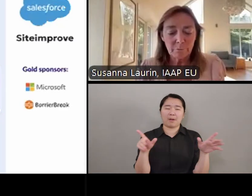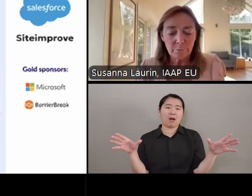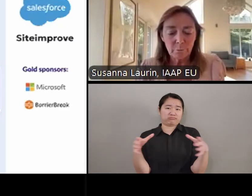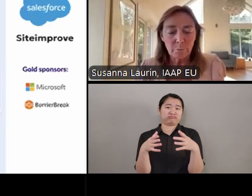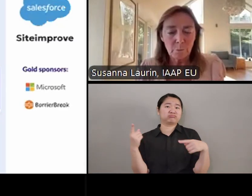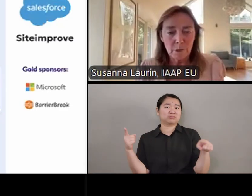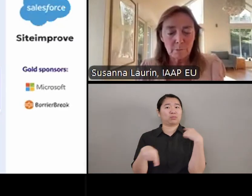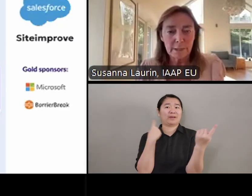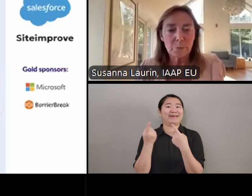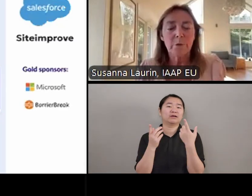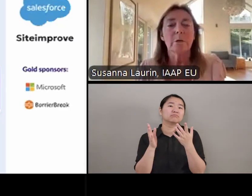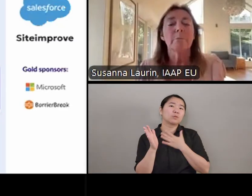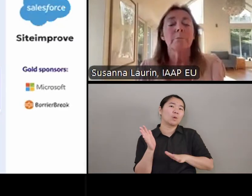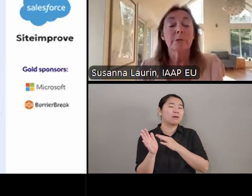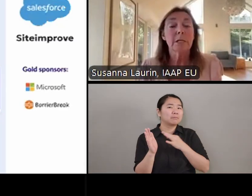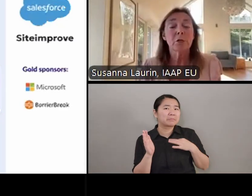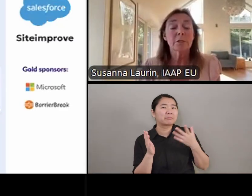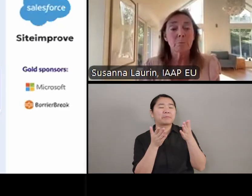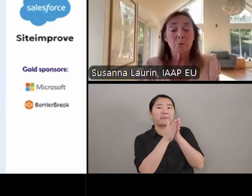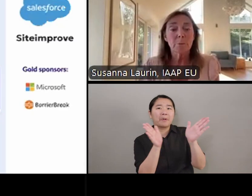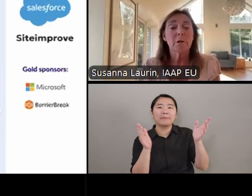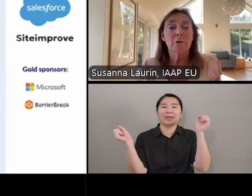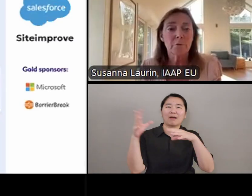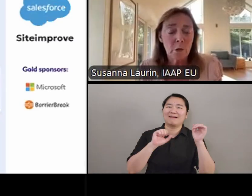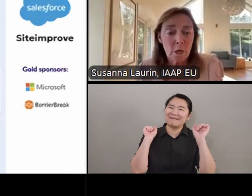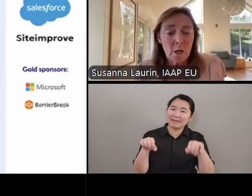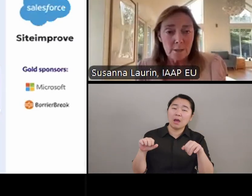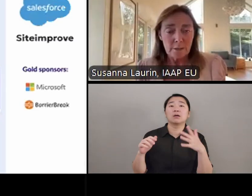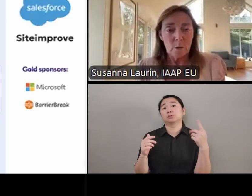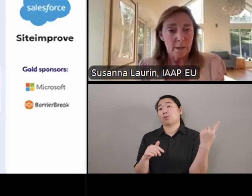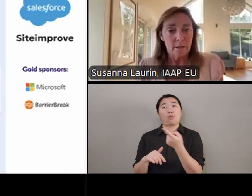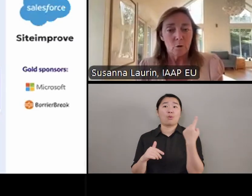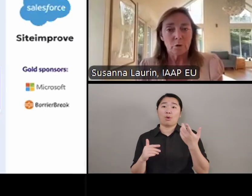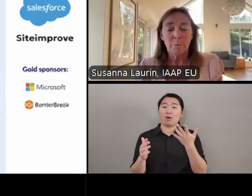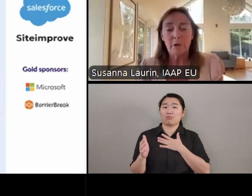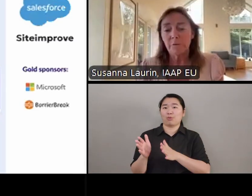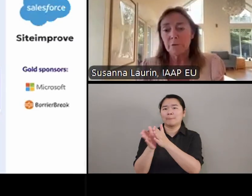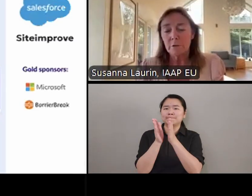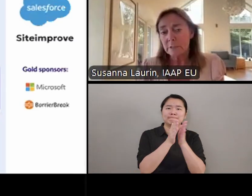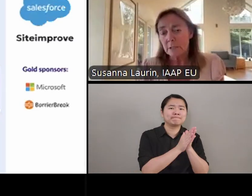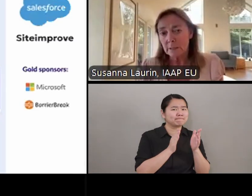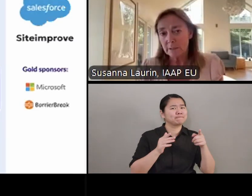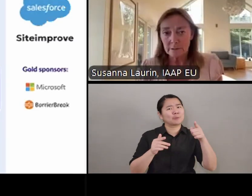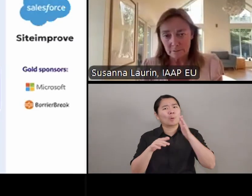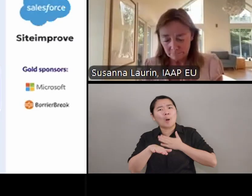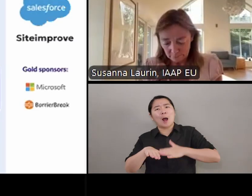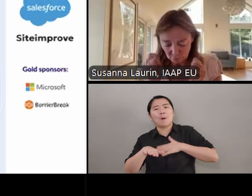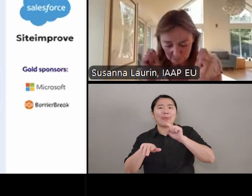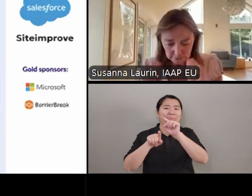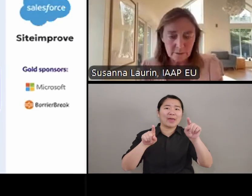we place the presentations that most people have asked for. So, and the hot topic of this year